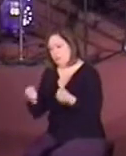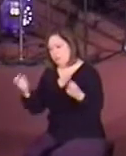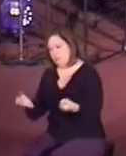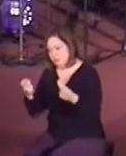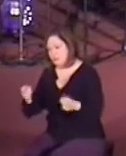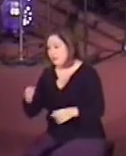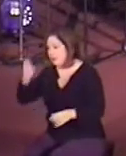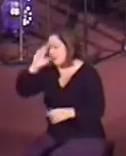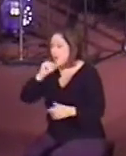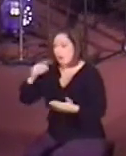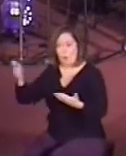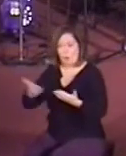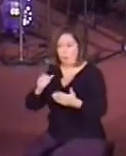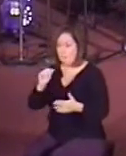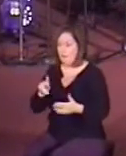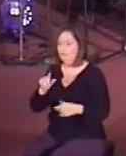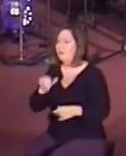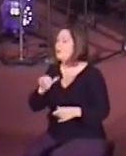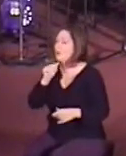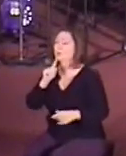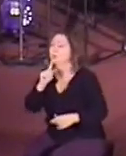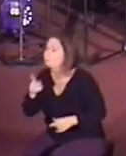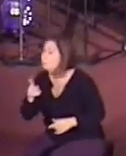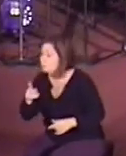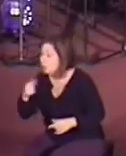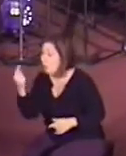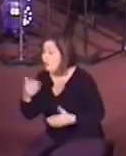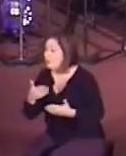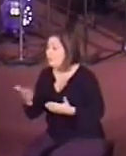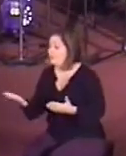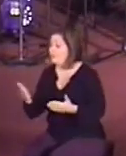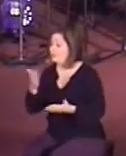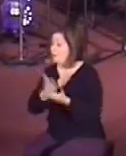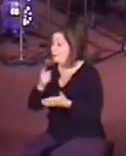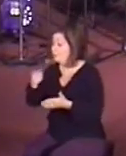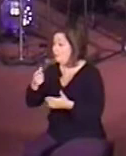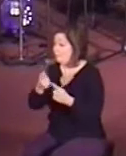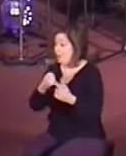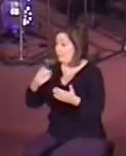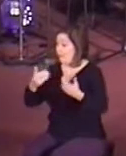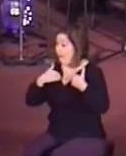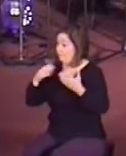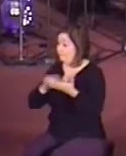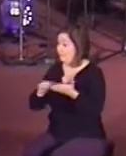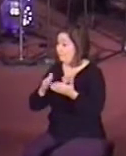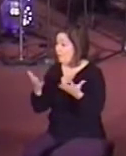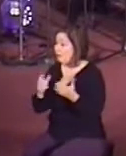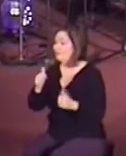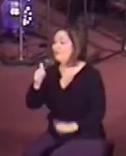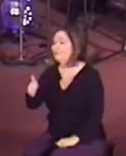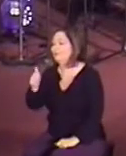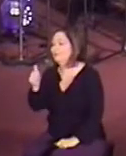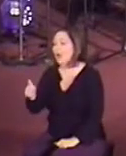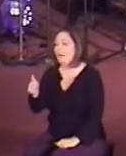welcome them back, but that's just simply not true. The only thing that prevents you from being forgiven is yourself.